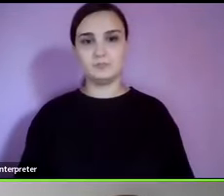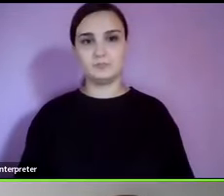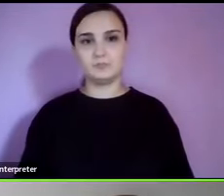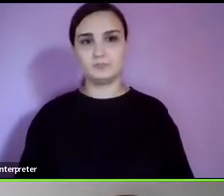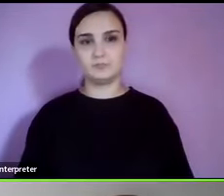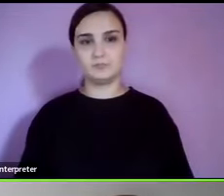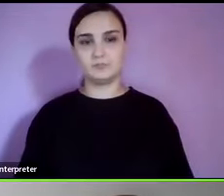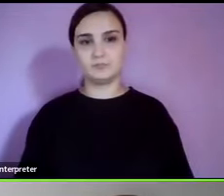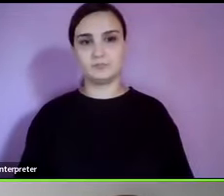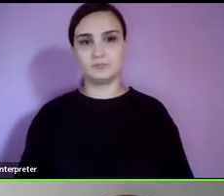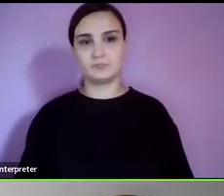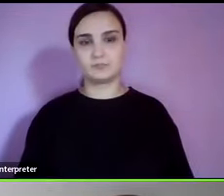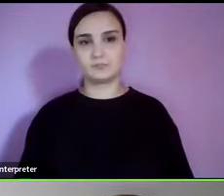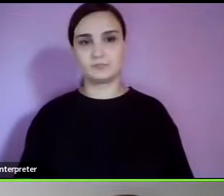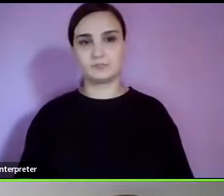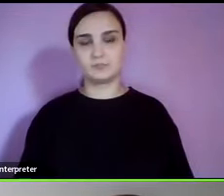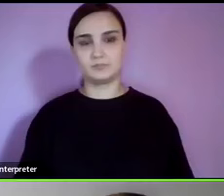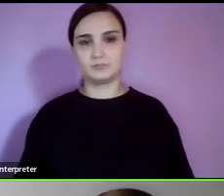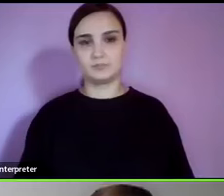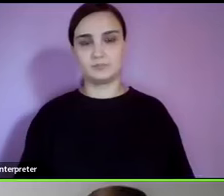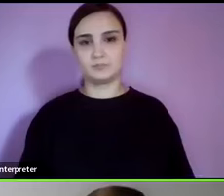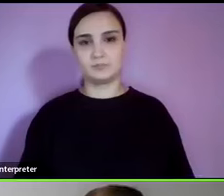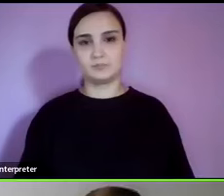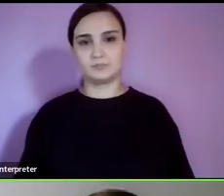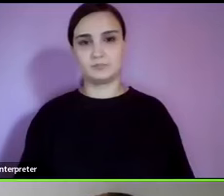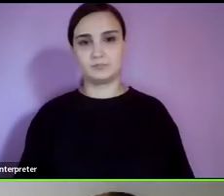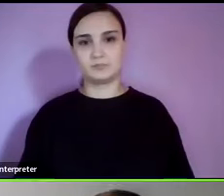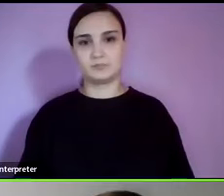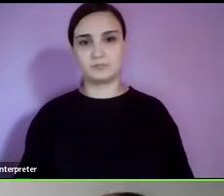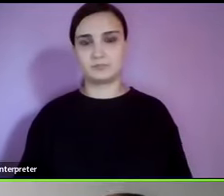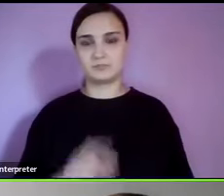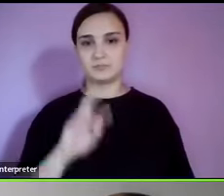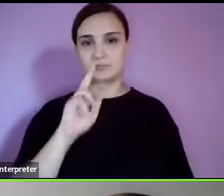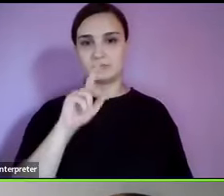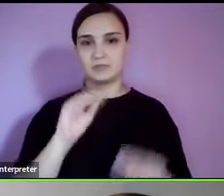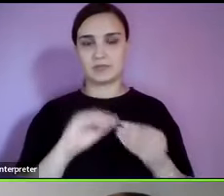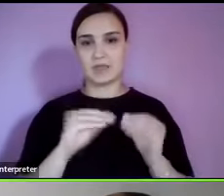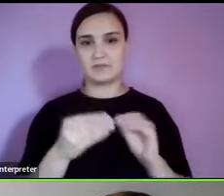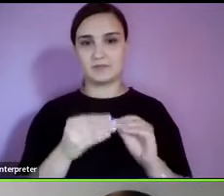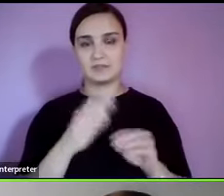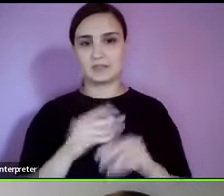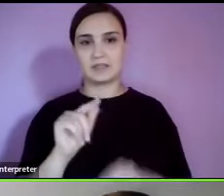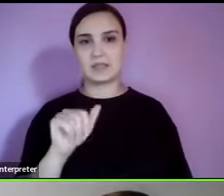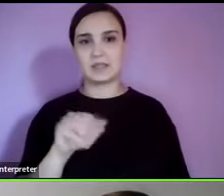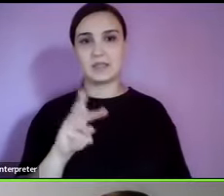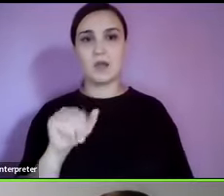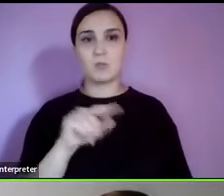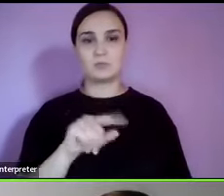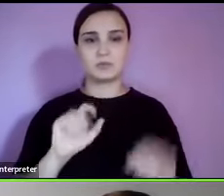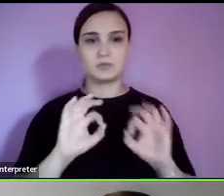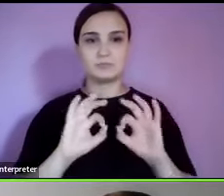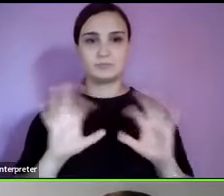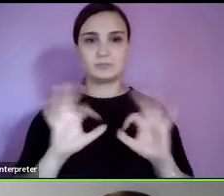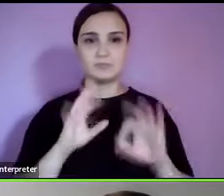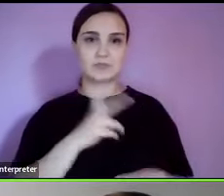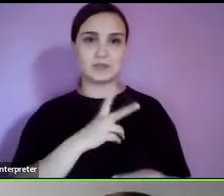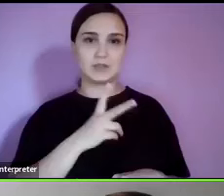gatqobinebt amis shesakheb tamta romelits uzrunvel qops ese ro vtkat inglisuridan